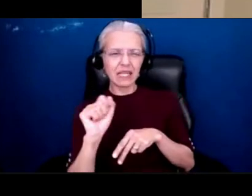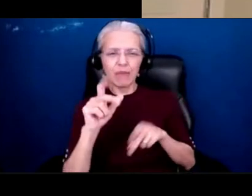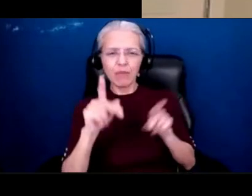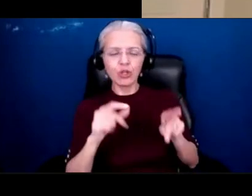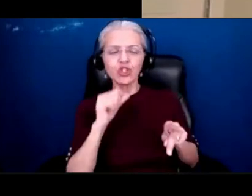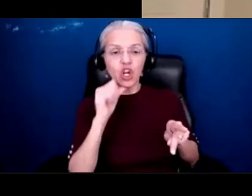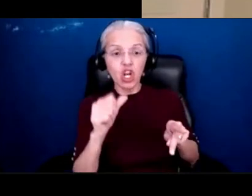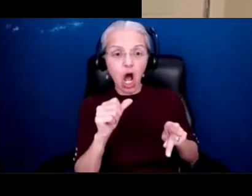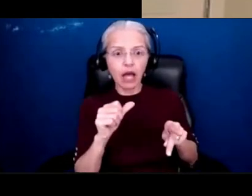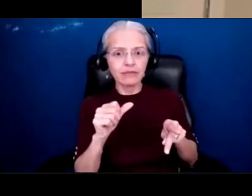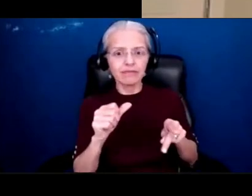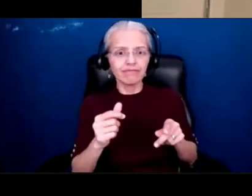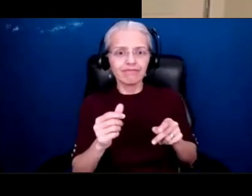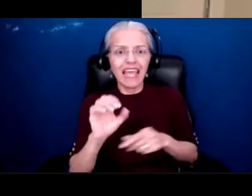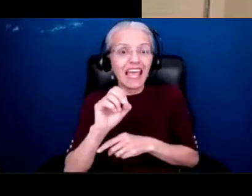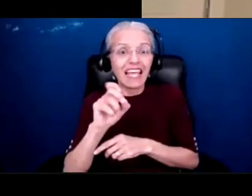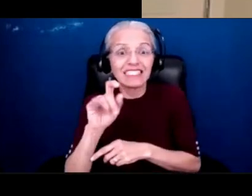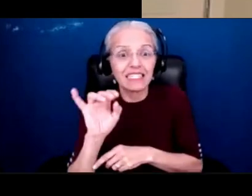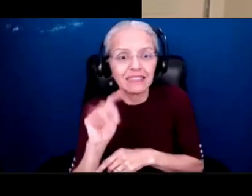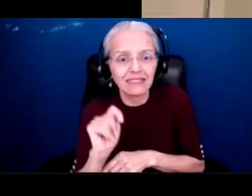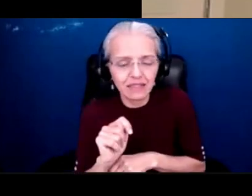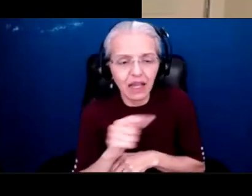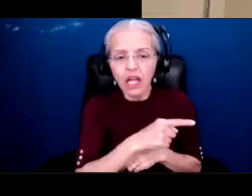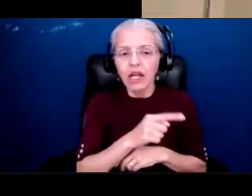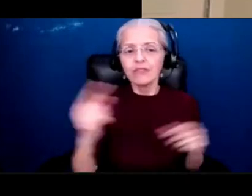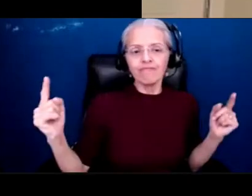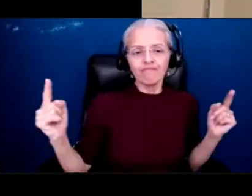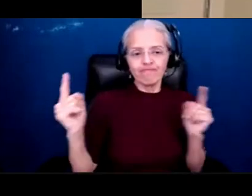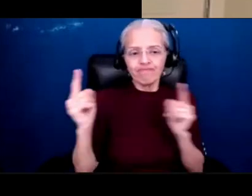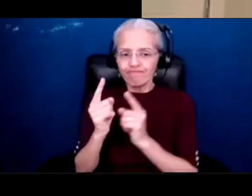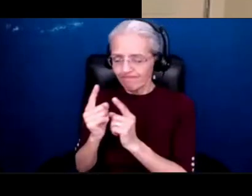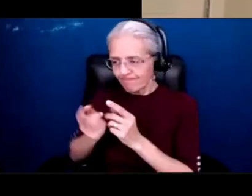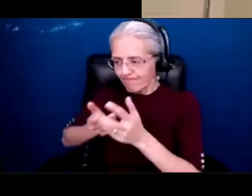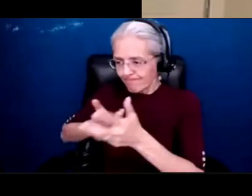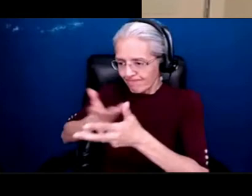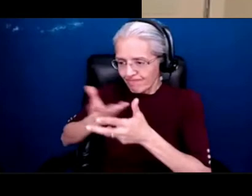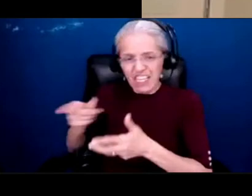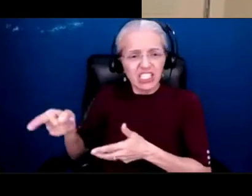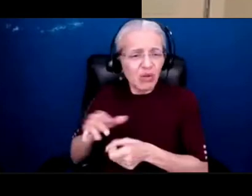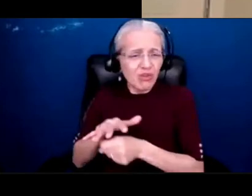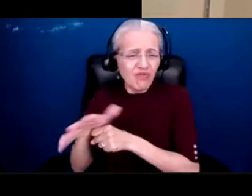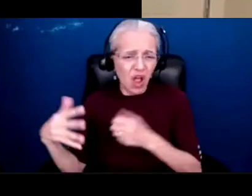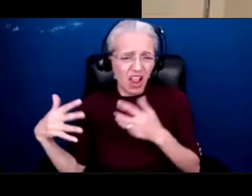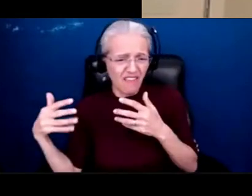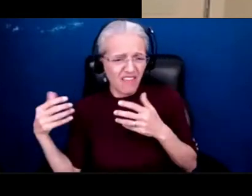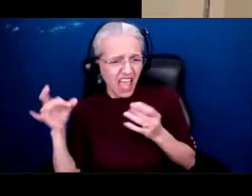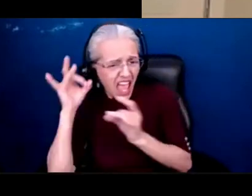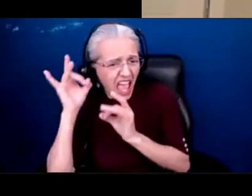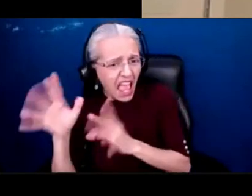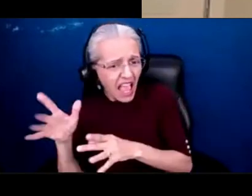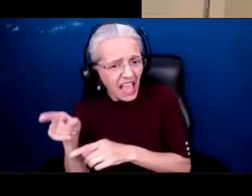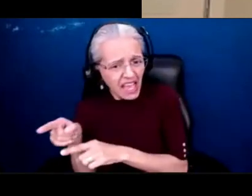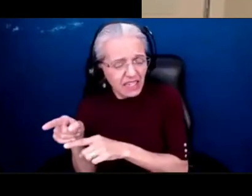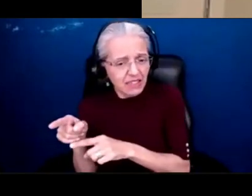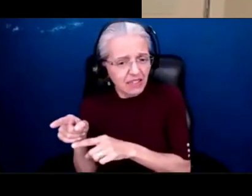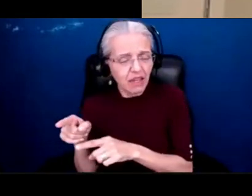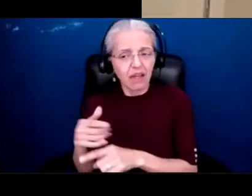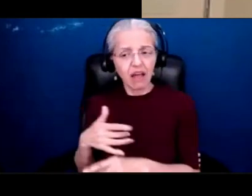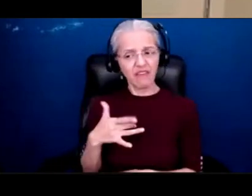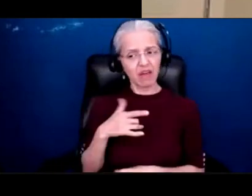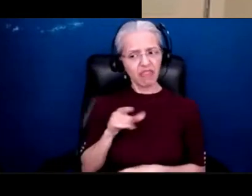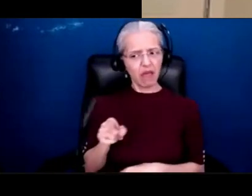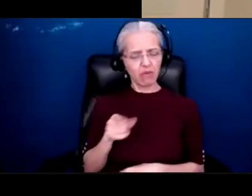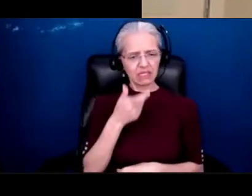still treated him as a human. She was a full hate. And that to me is interesting. And I